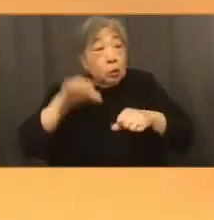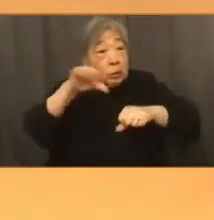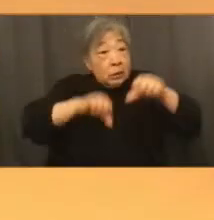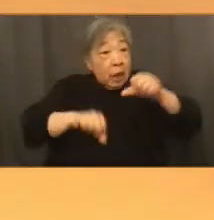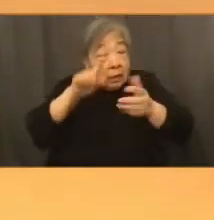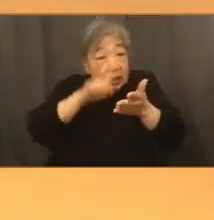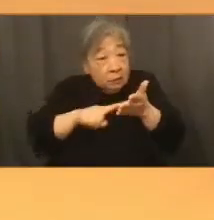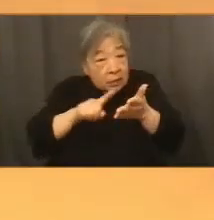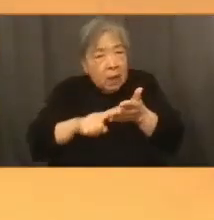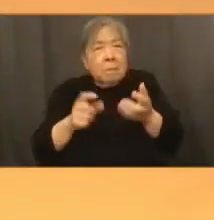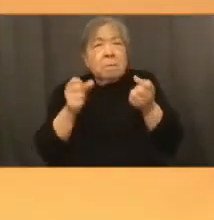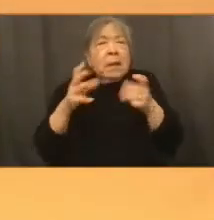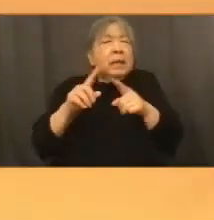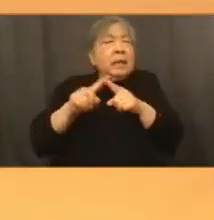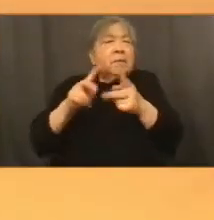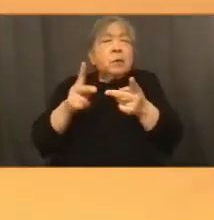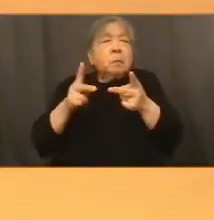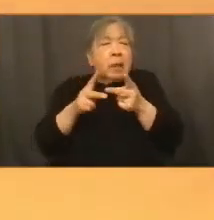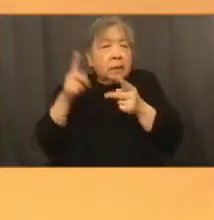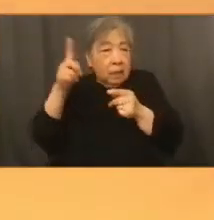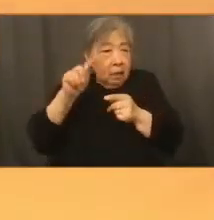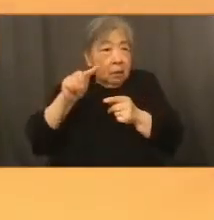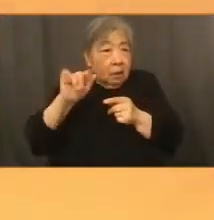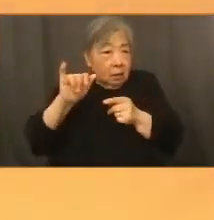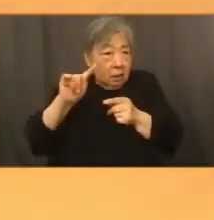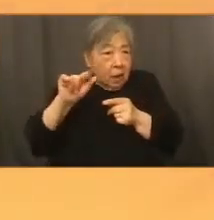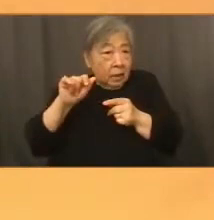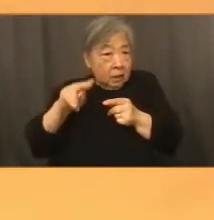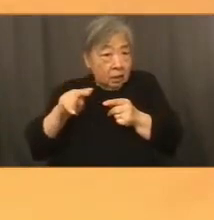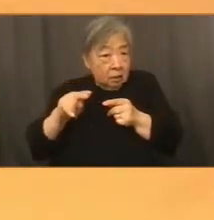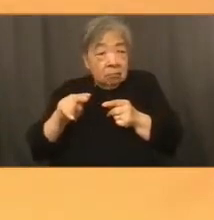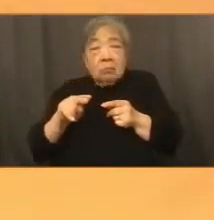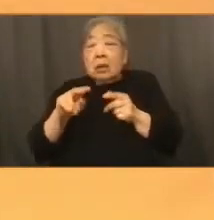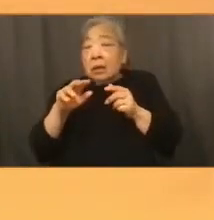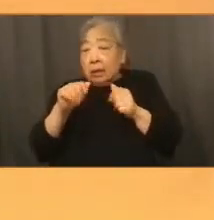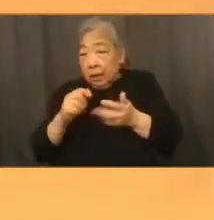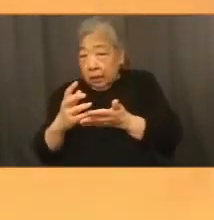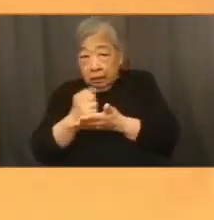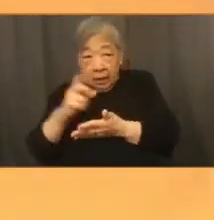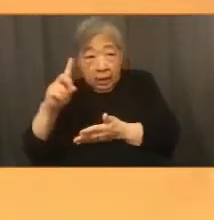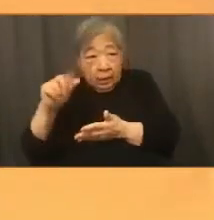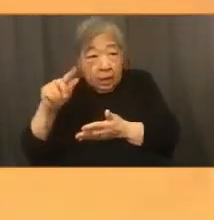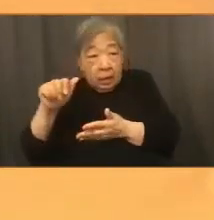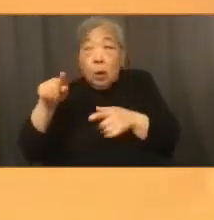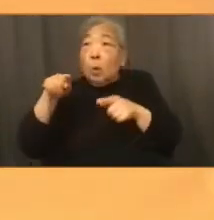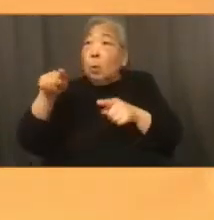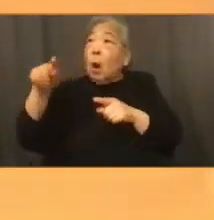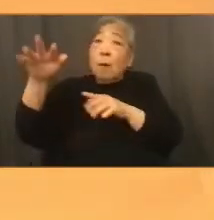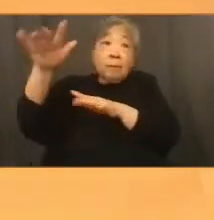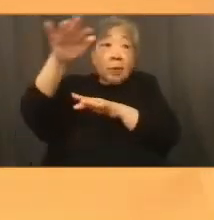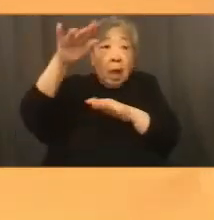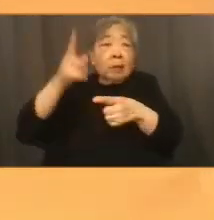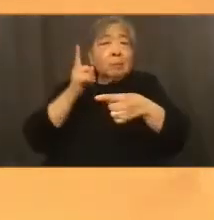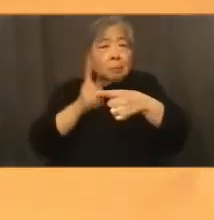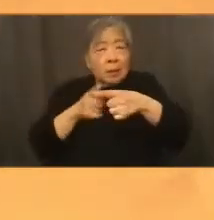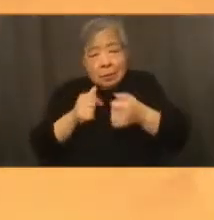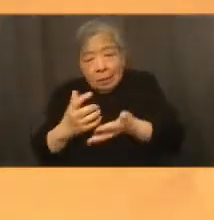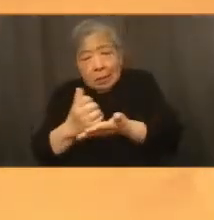on Titan, both on the surface and collect data while we're in the air. And in particular for